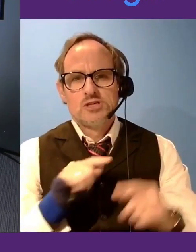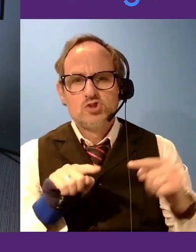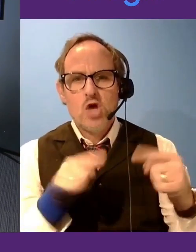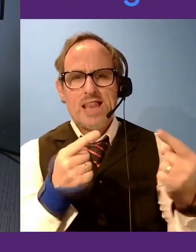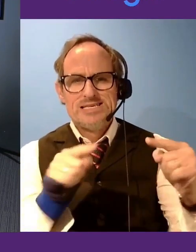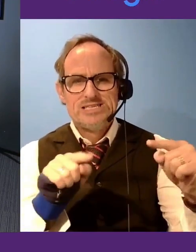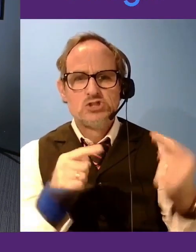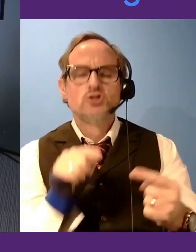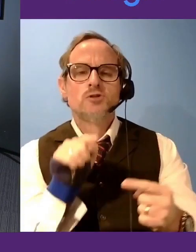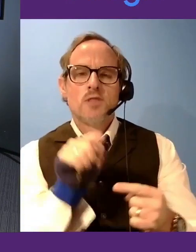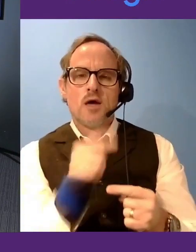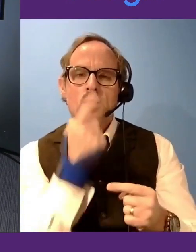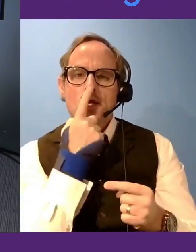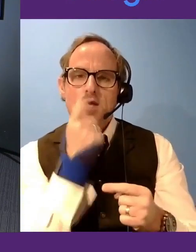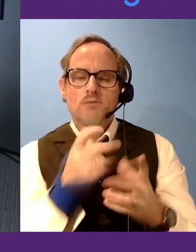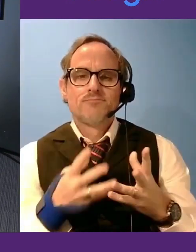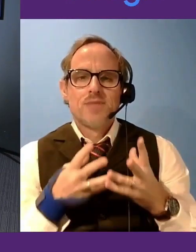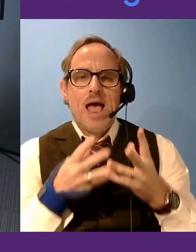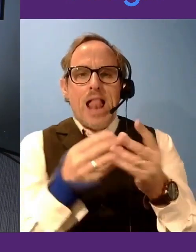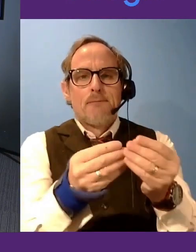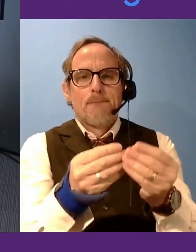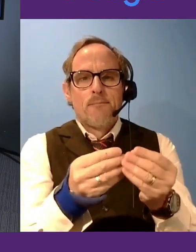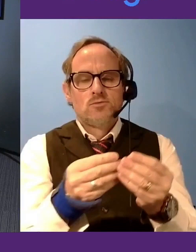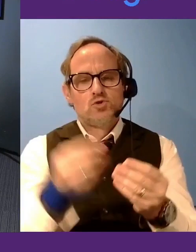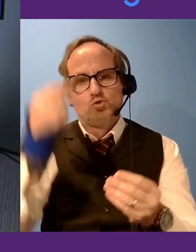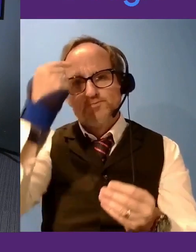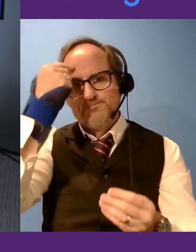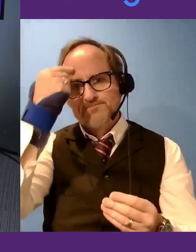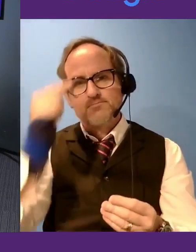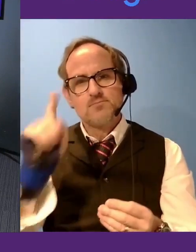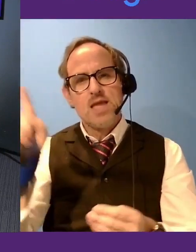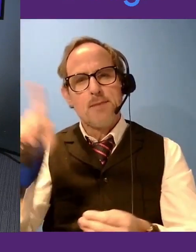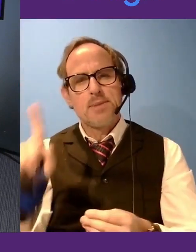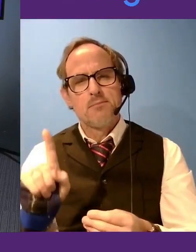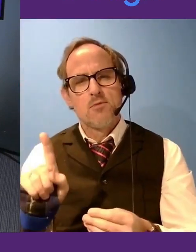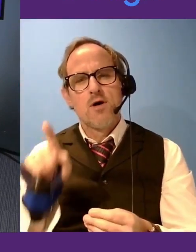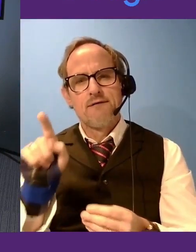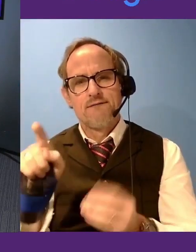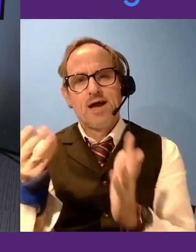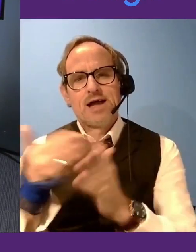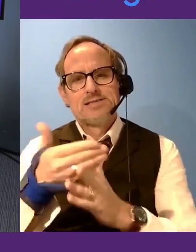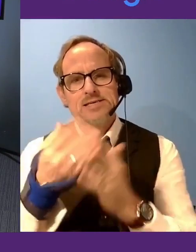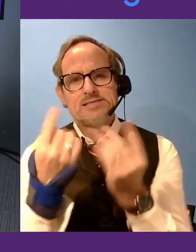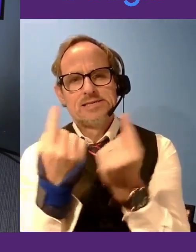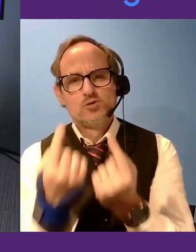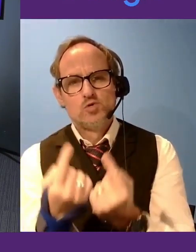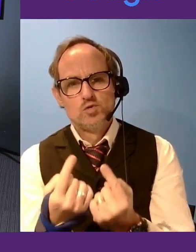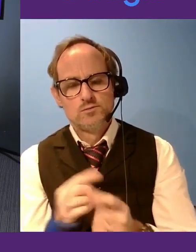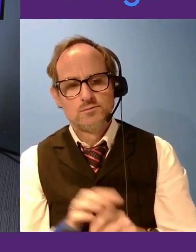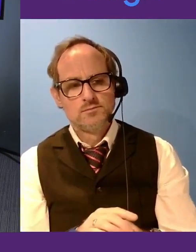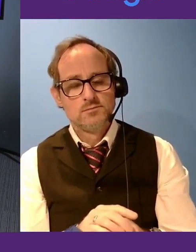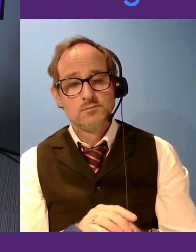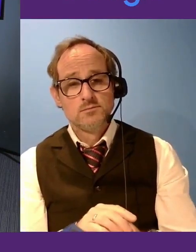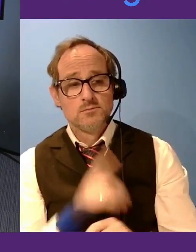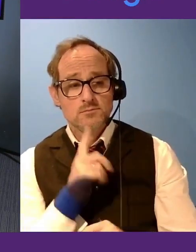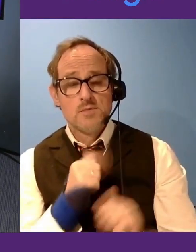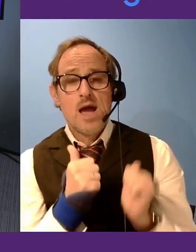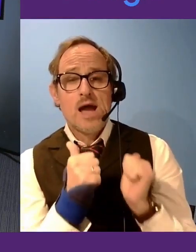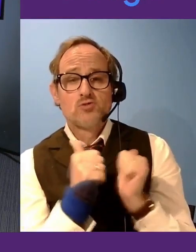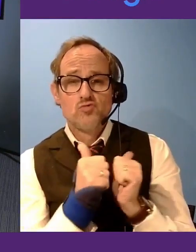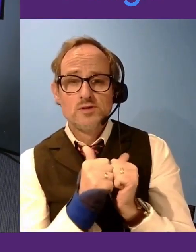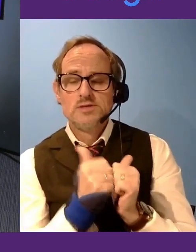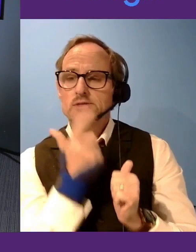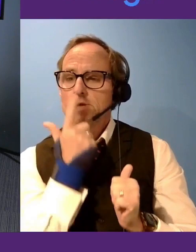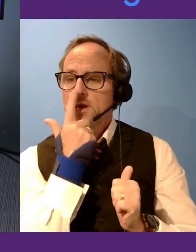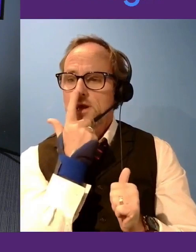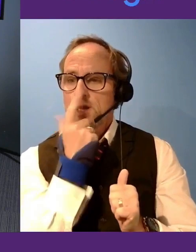in an organization. Yeah, I agree with that. There's like a sliding scale of stuff that you can do. So at the top, the sort